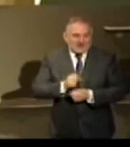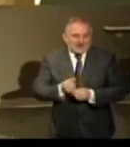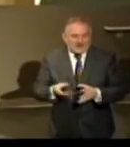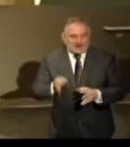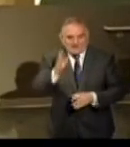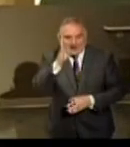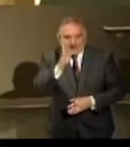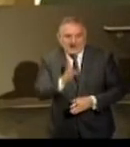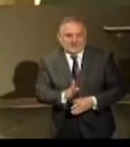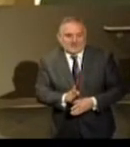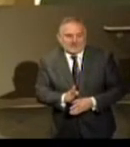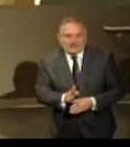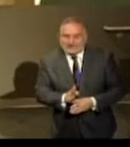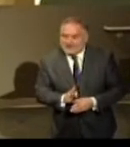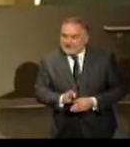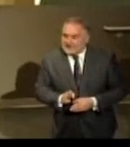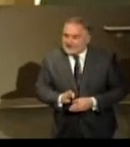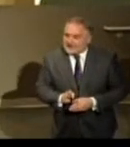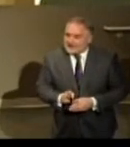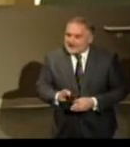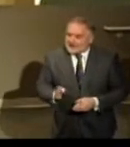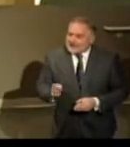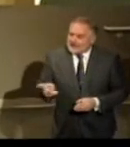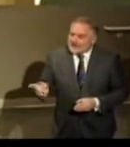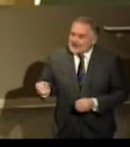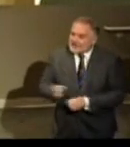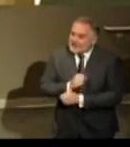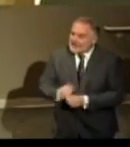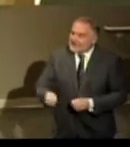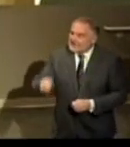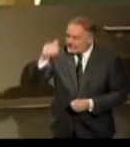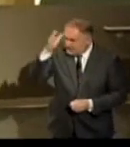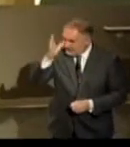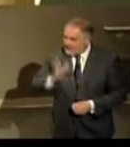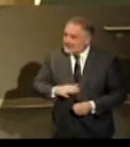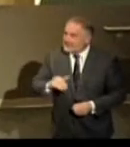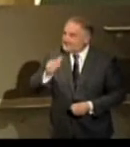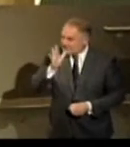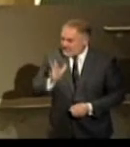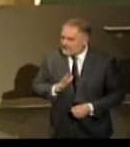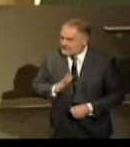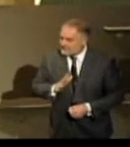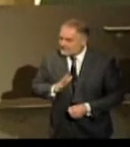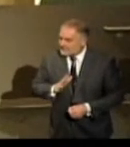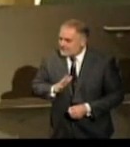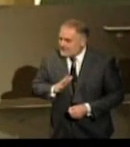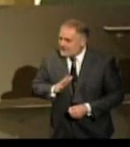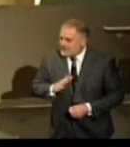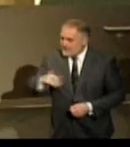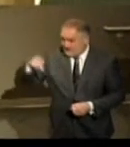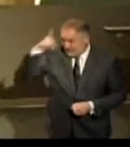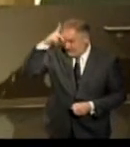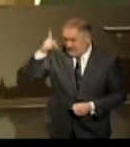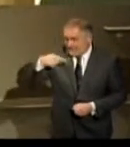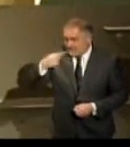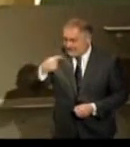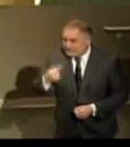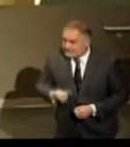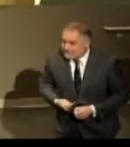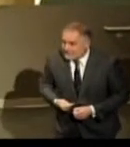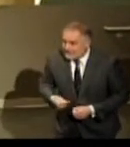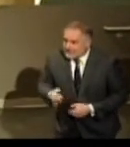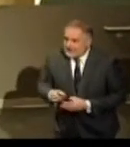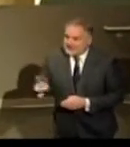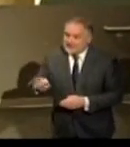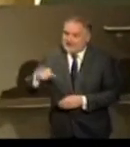of God, made them male and female. Peter himself said